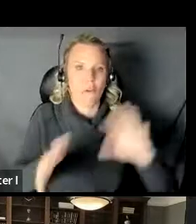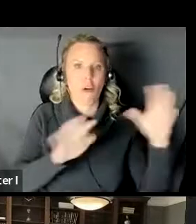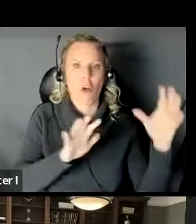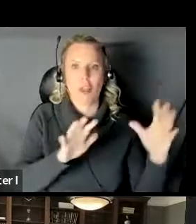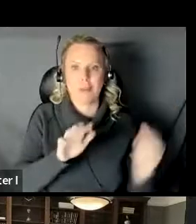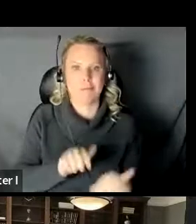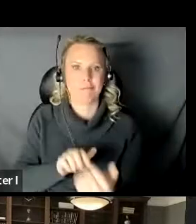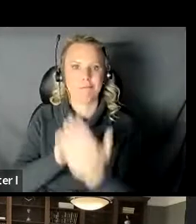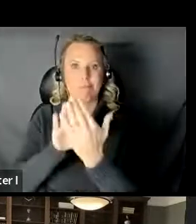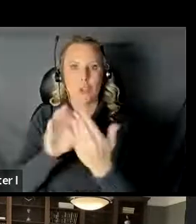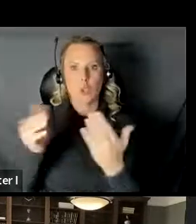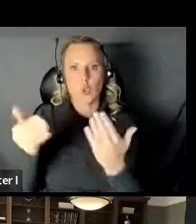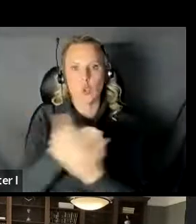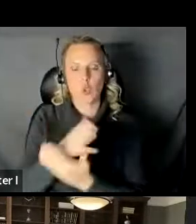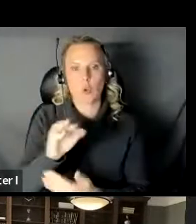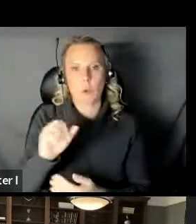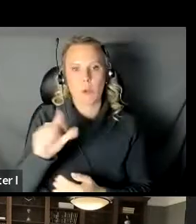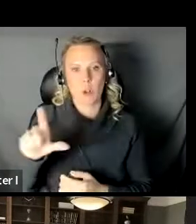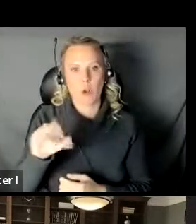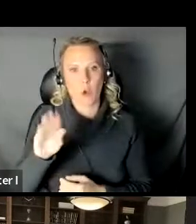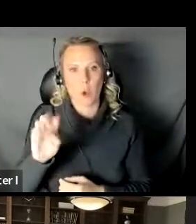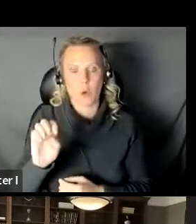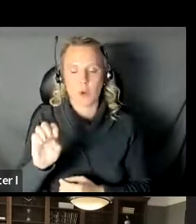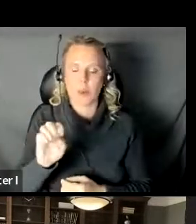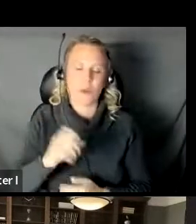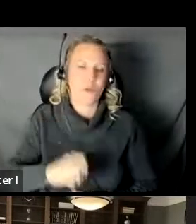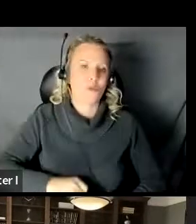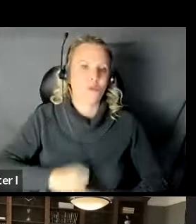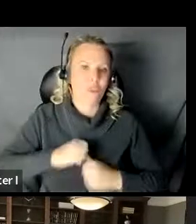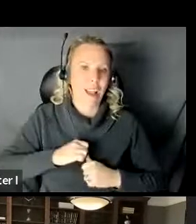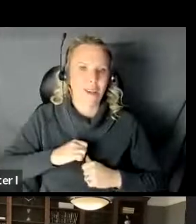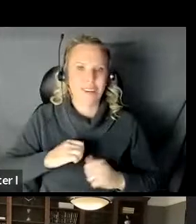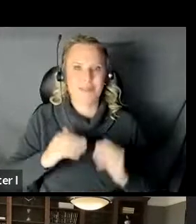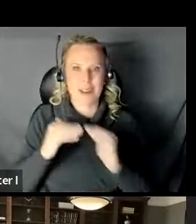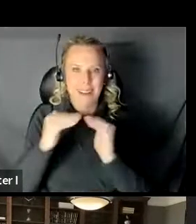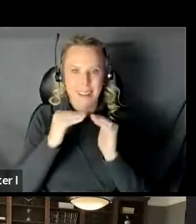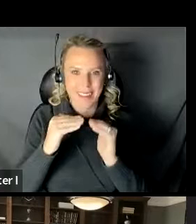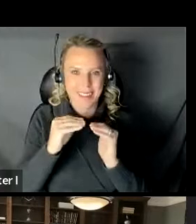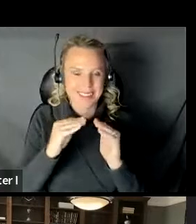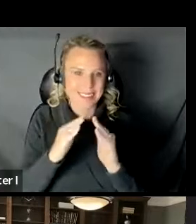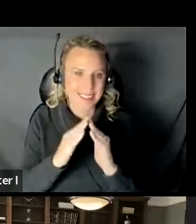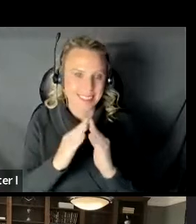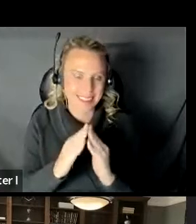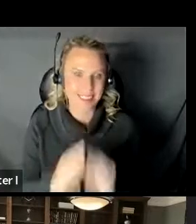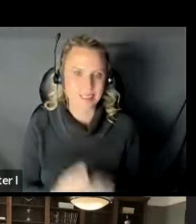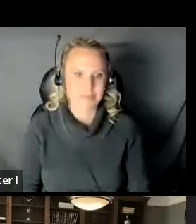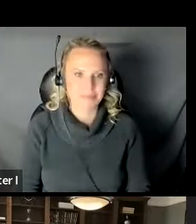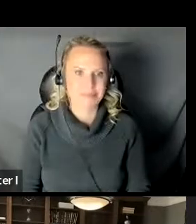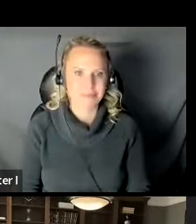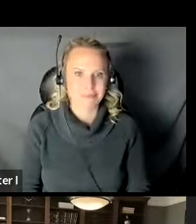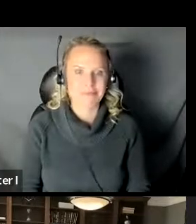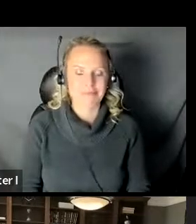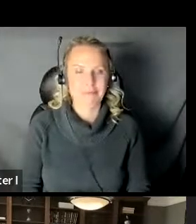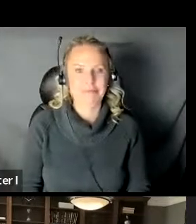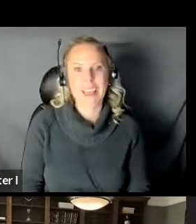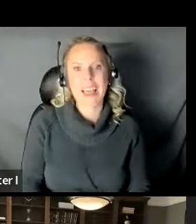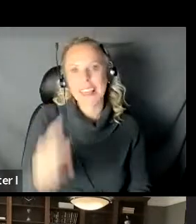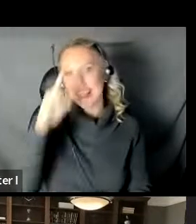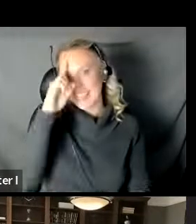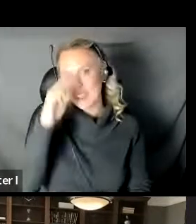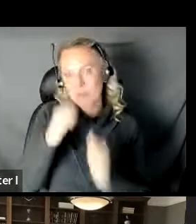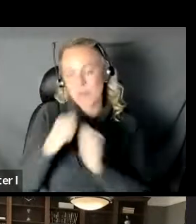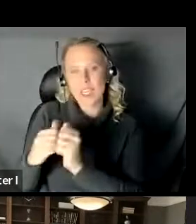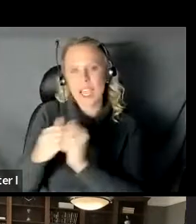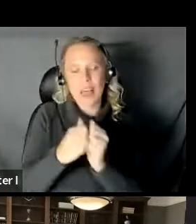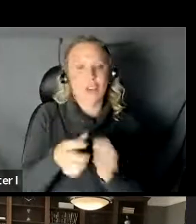code. And I'm so proud of my colleagues in our city. And I think that together, the judicial branch,